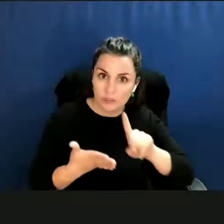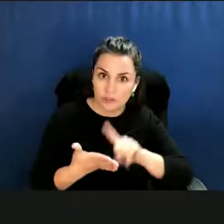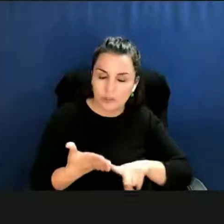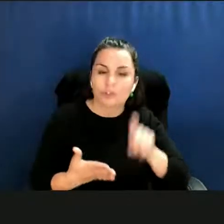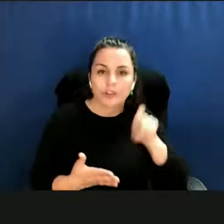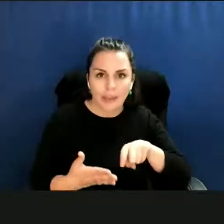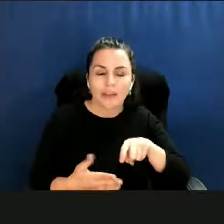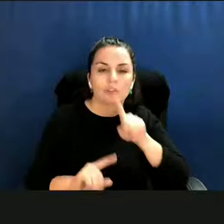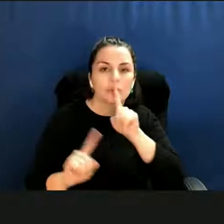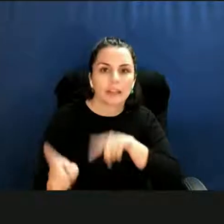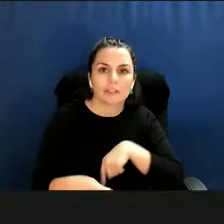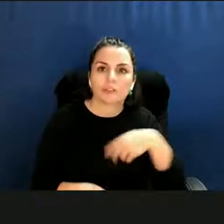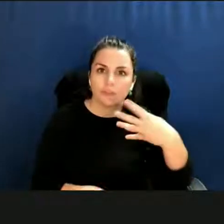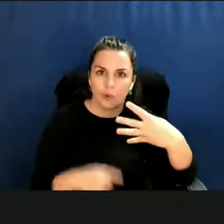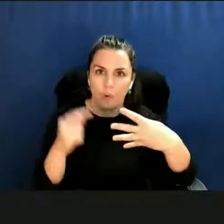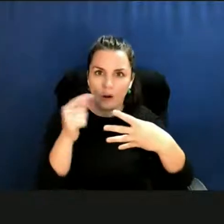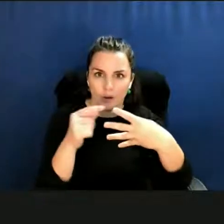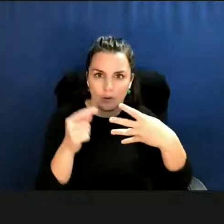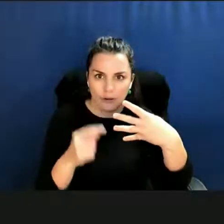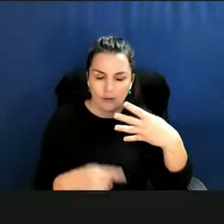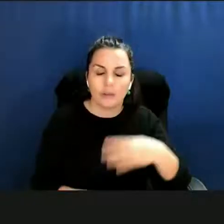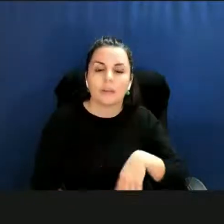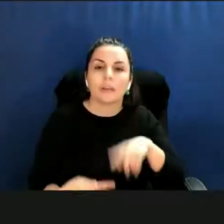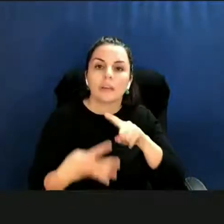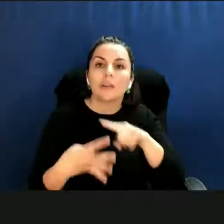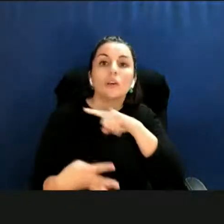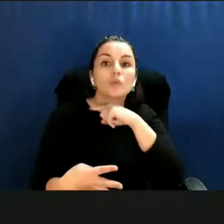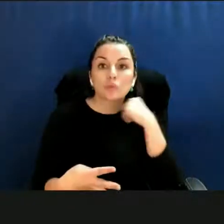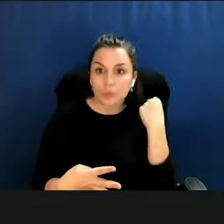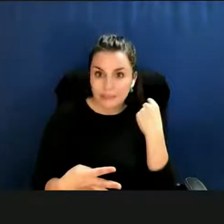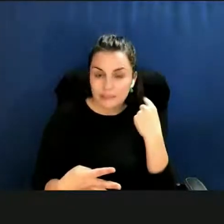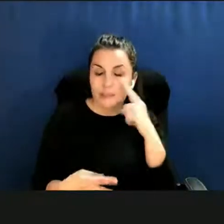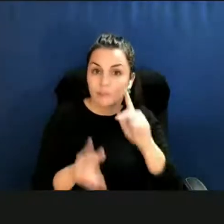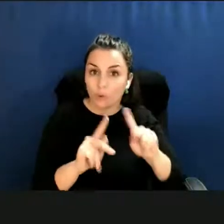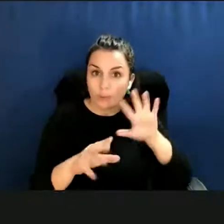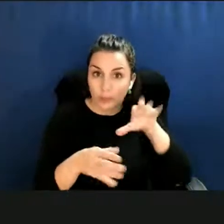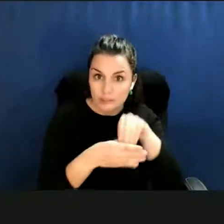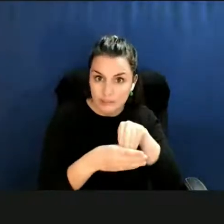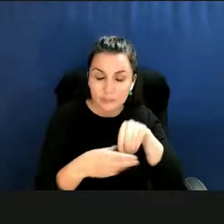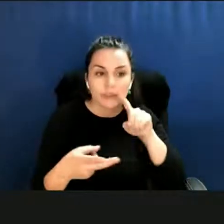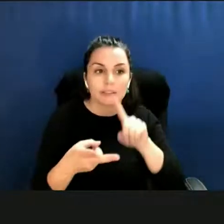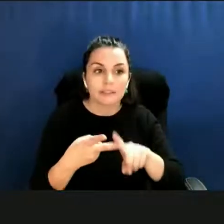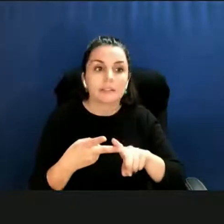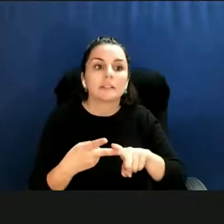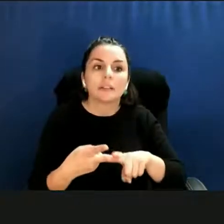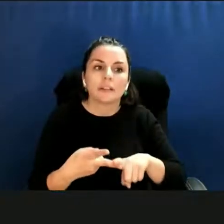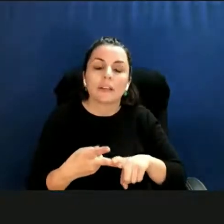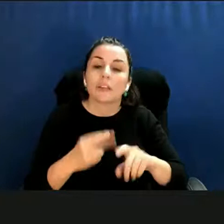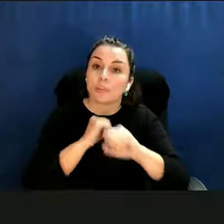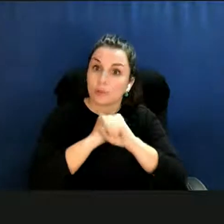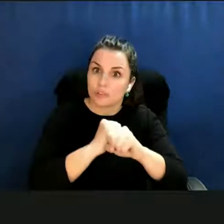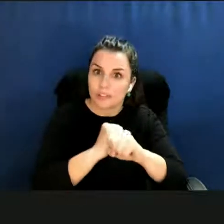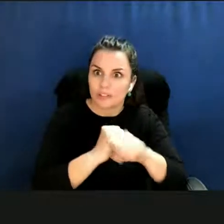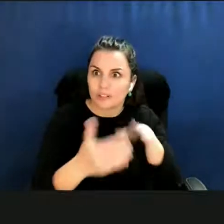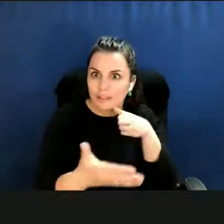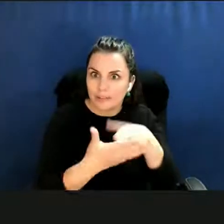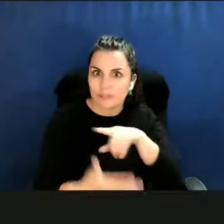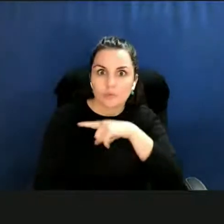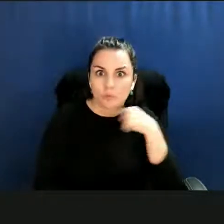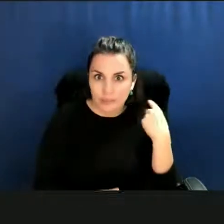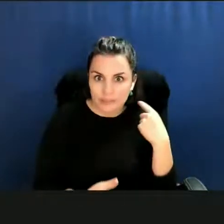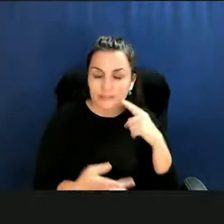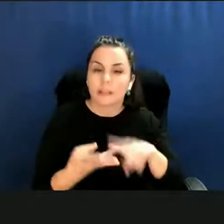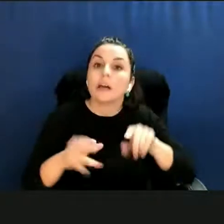parts: the risk to the participants, the adequacy of the protections against the risks, potential benefits of the research